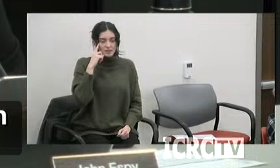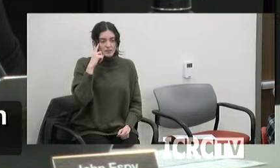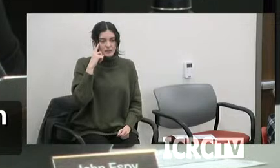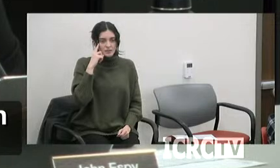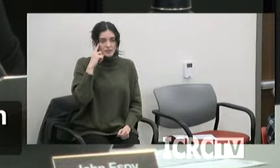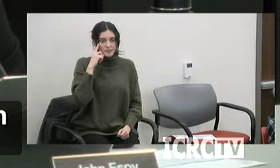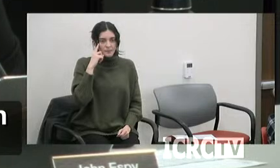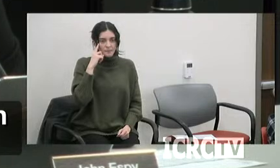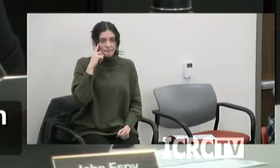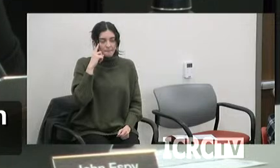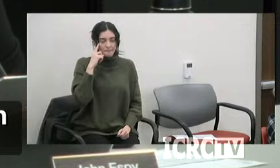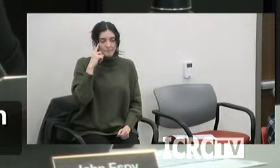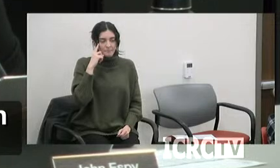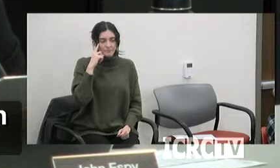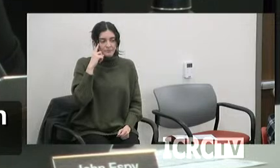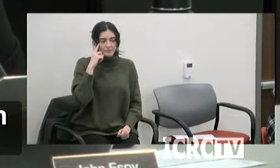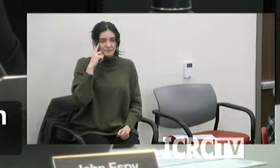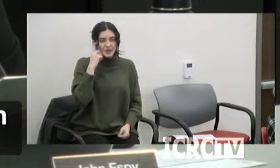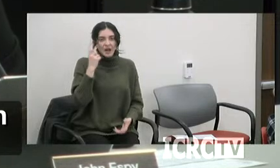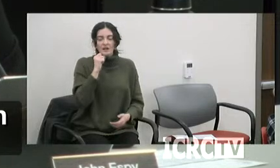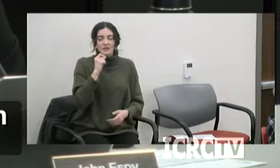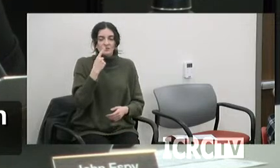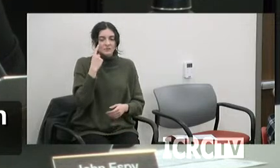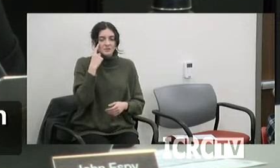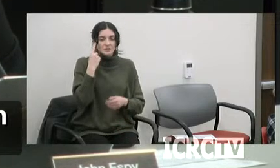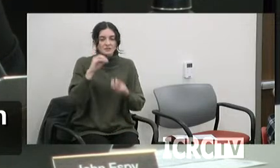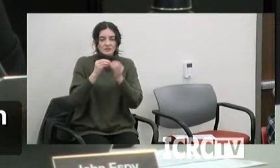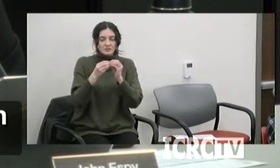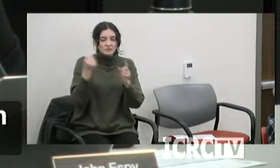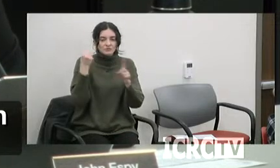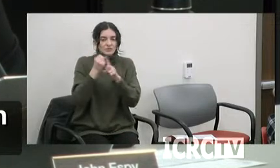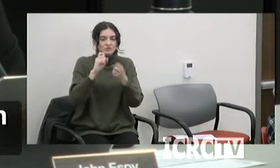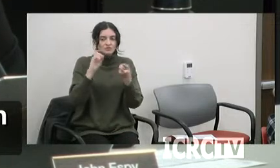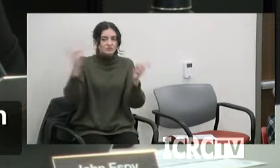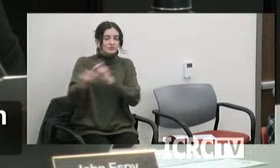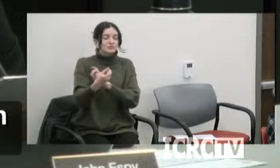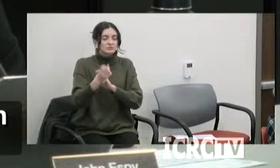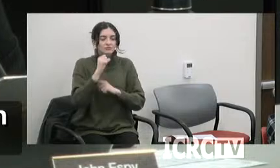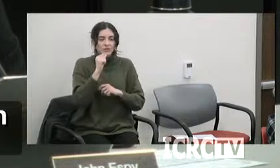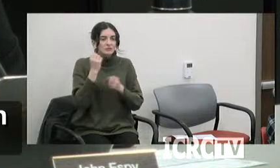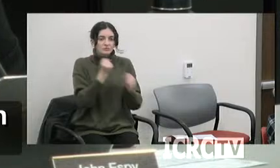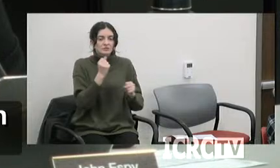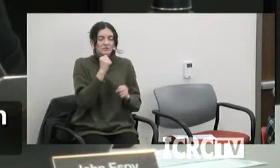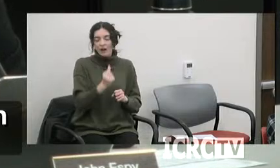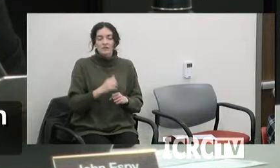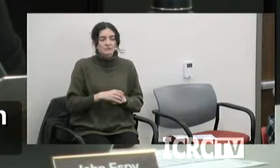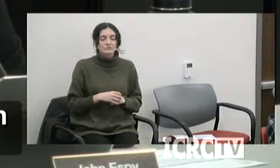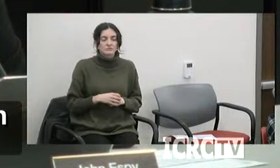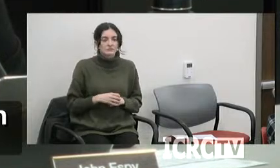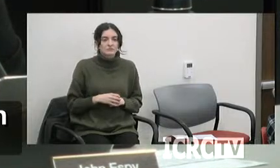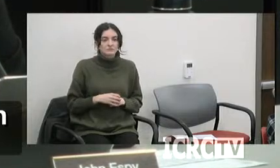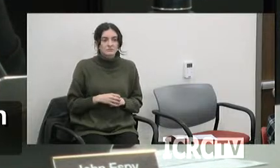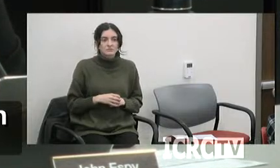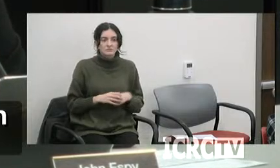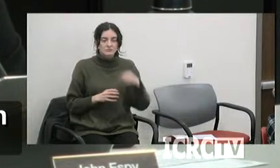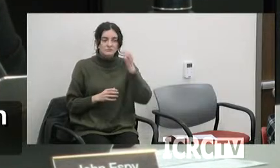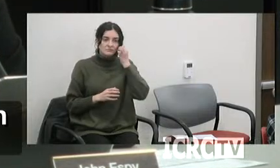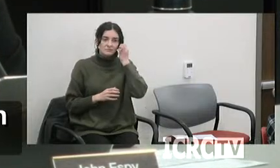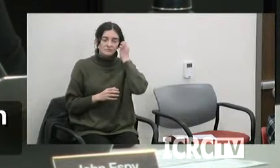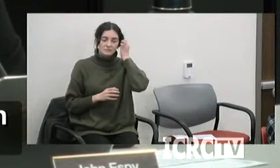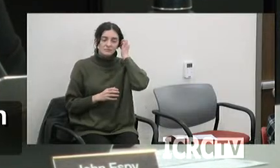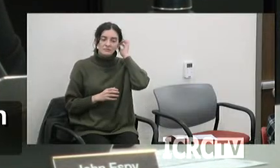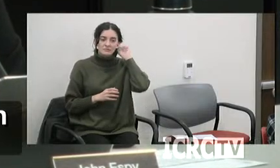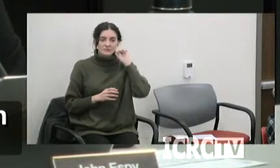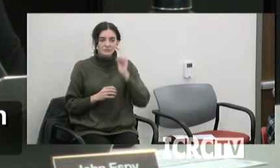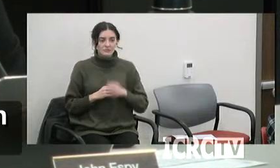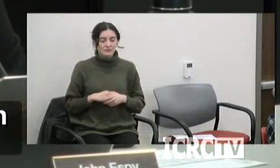having a large impact on the revenue that was already put into the forecast. And